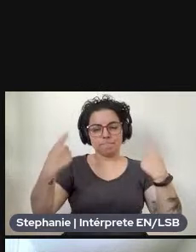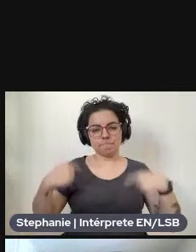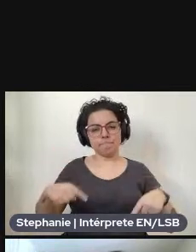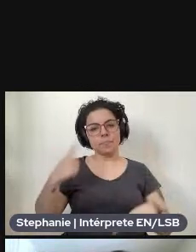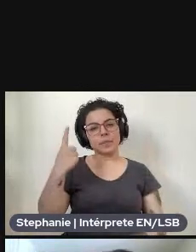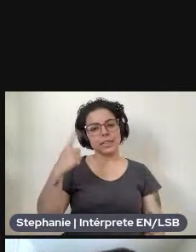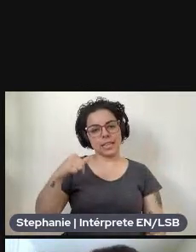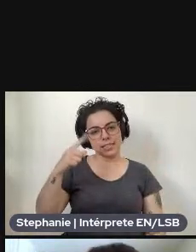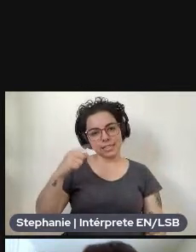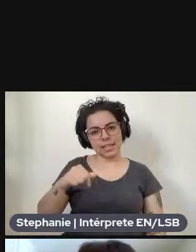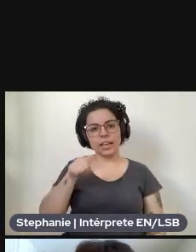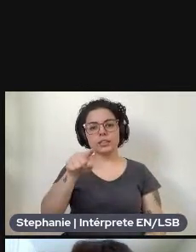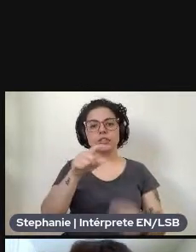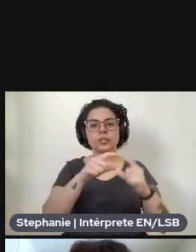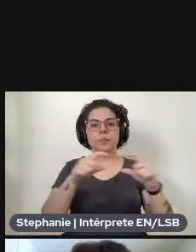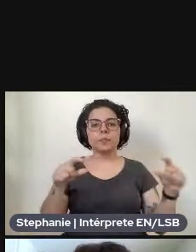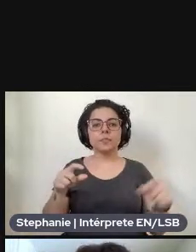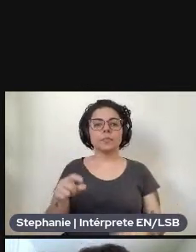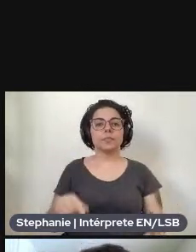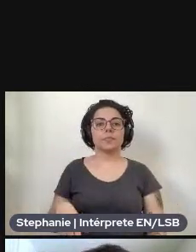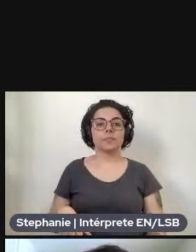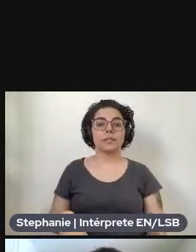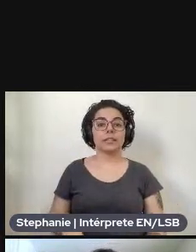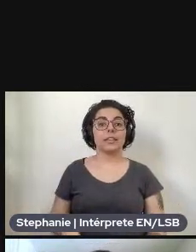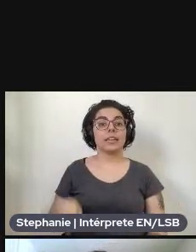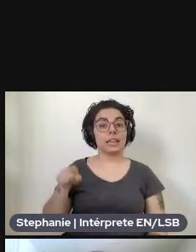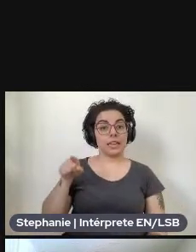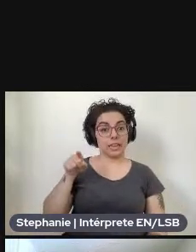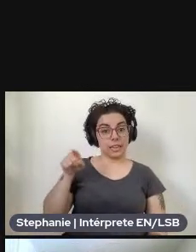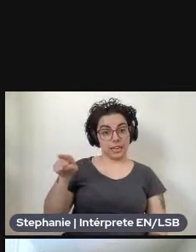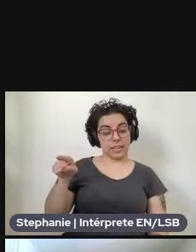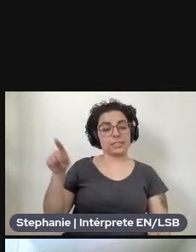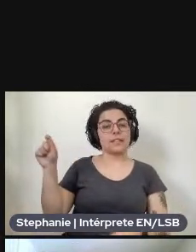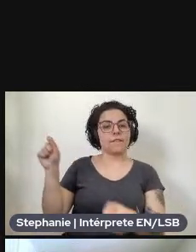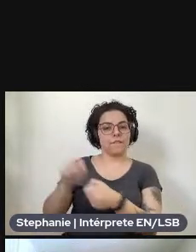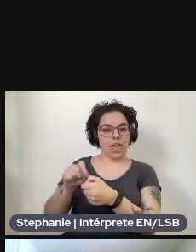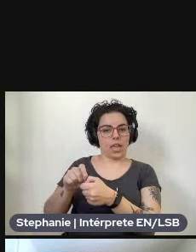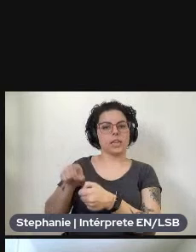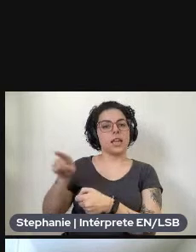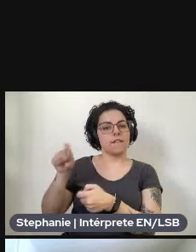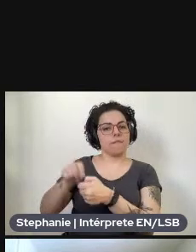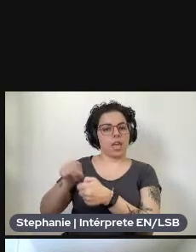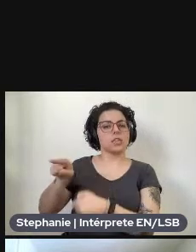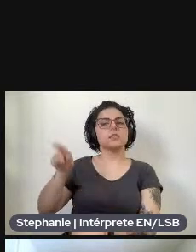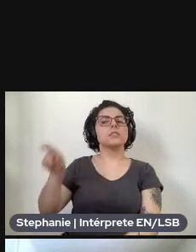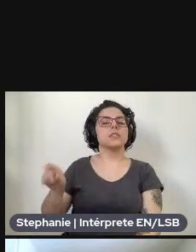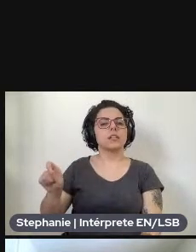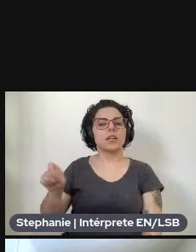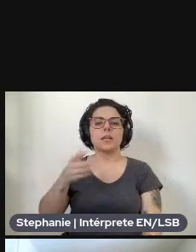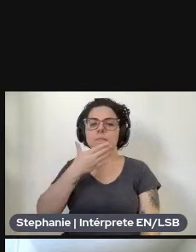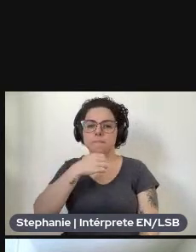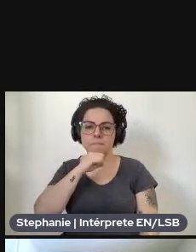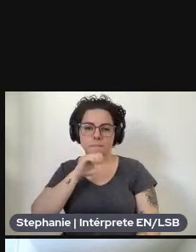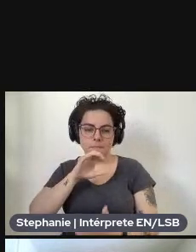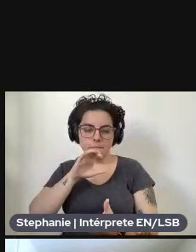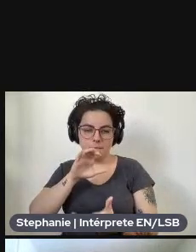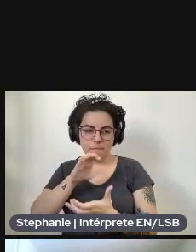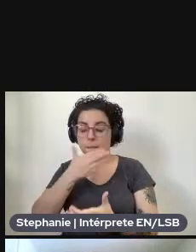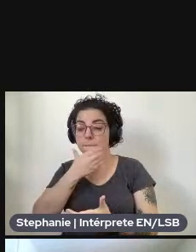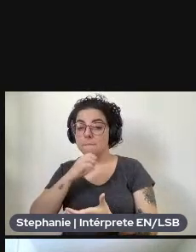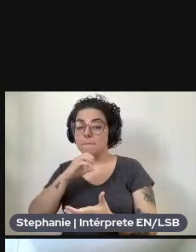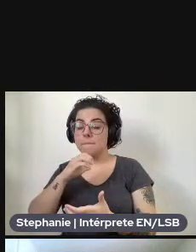Literally, this made my husband. Spanish allows for postponement of the